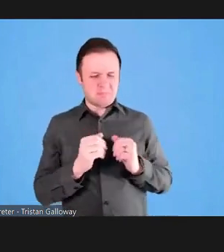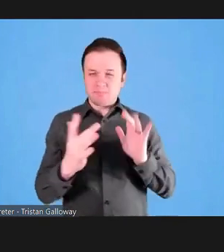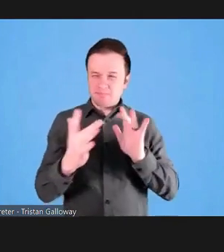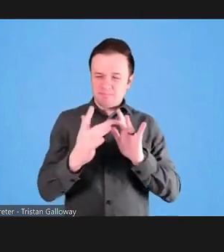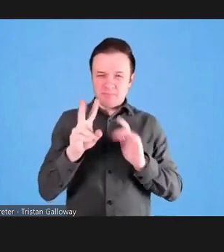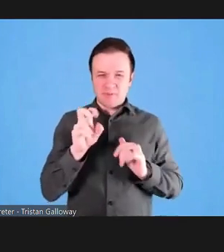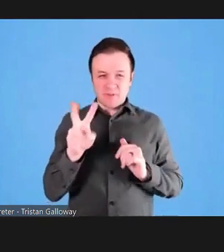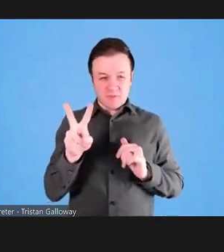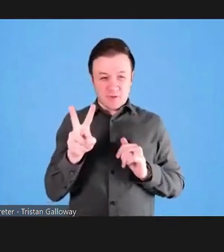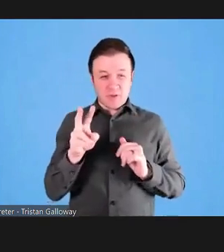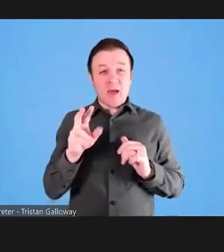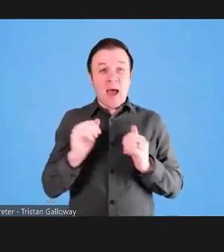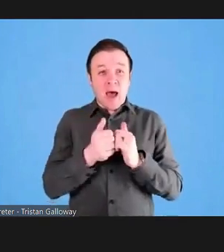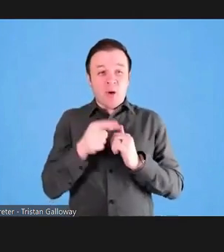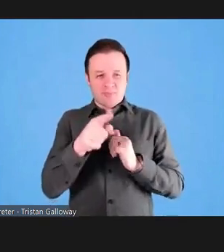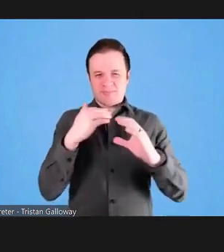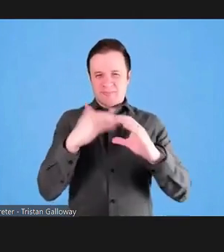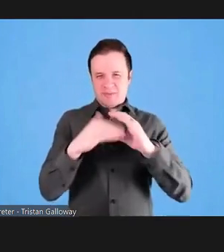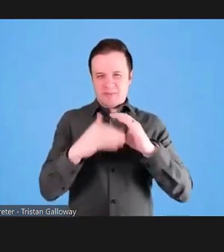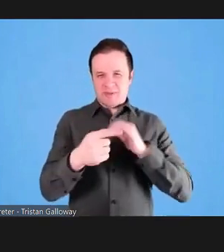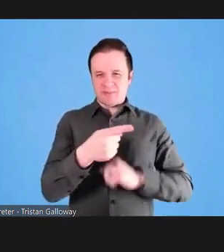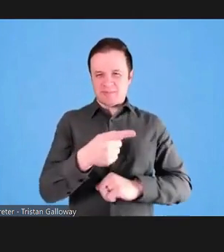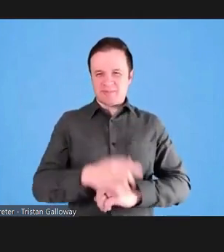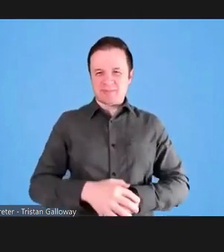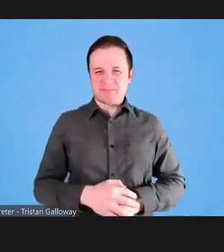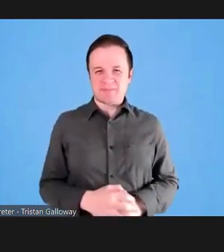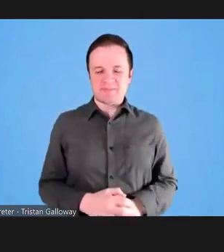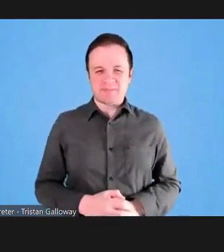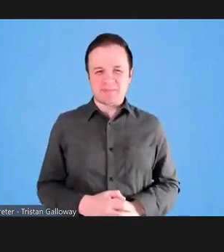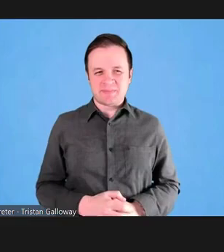program using this email.